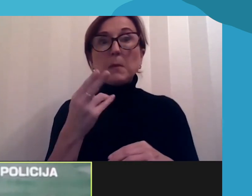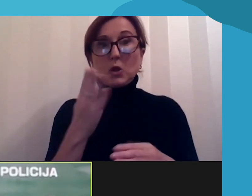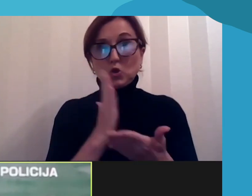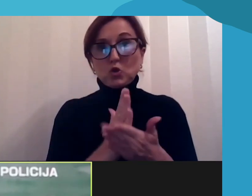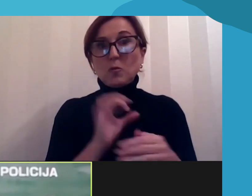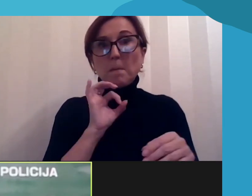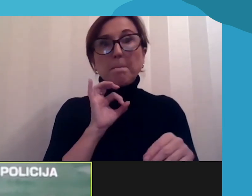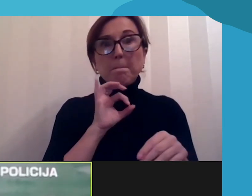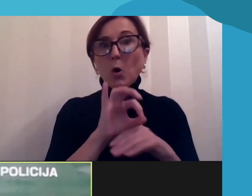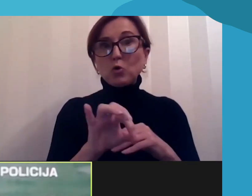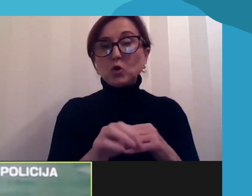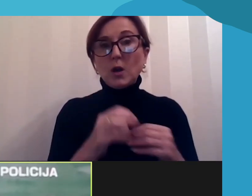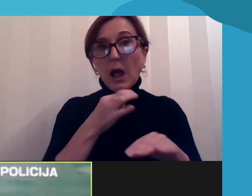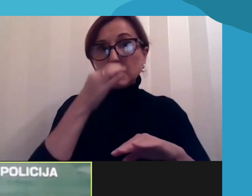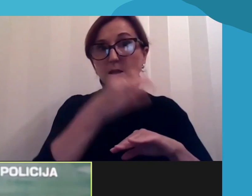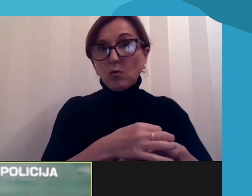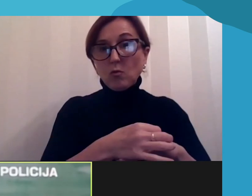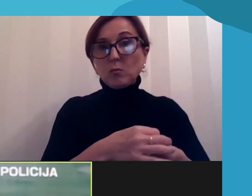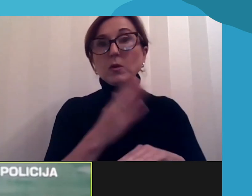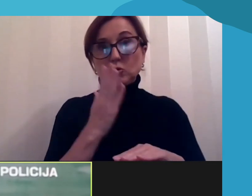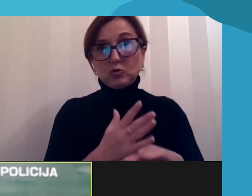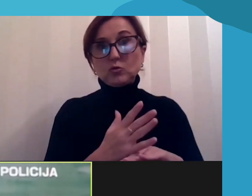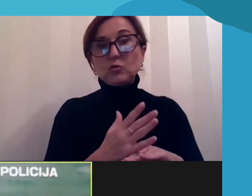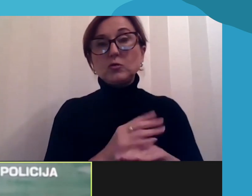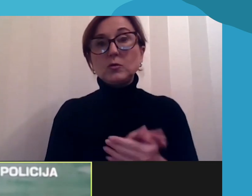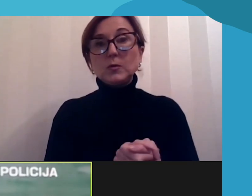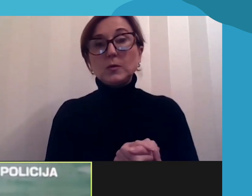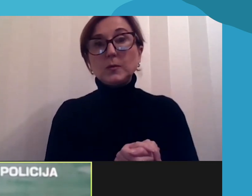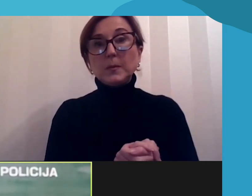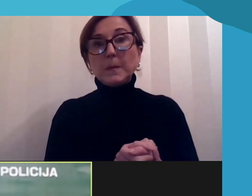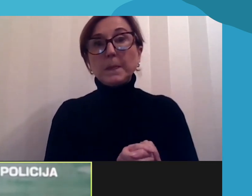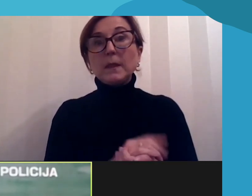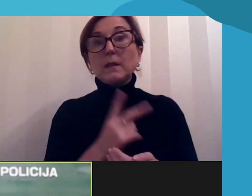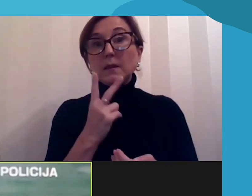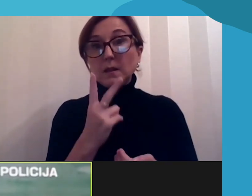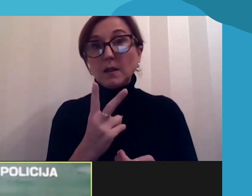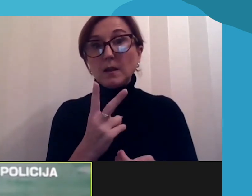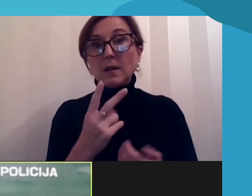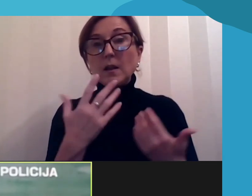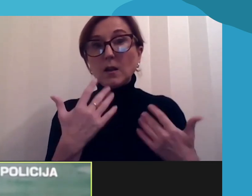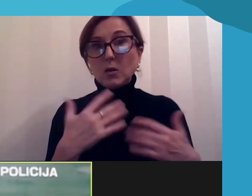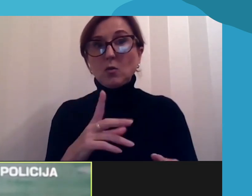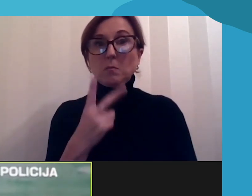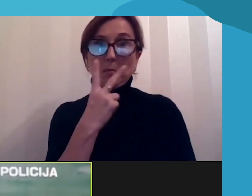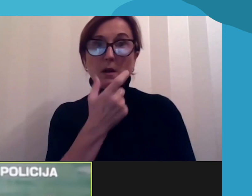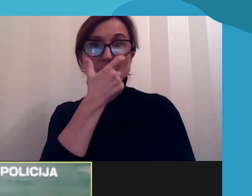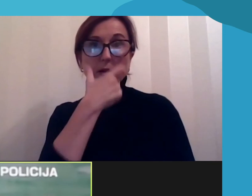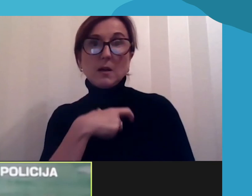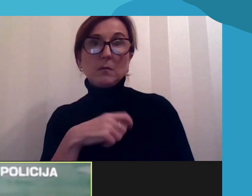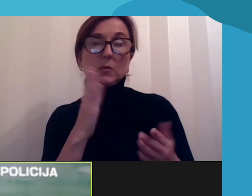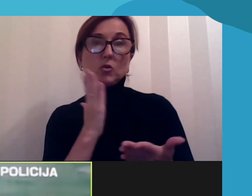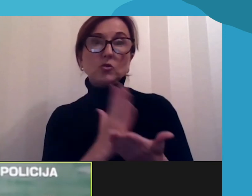are criminalized, and there is criminal liability foreseen for these crimes, and